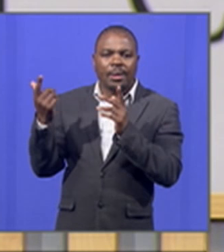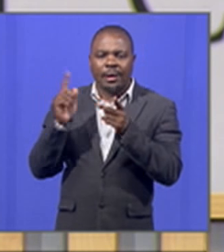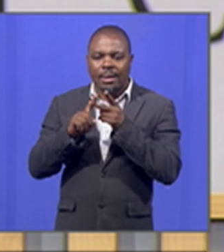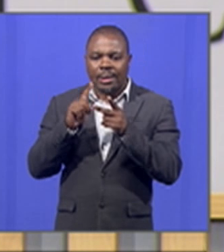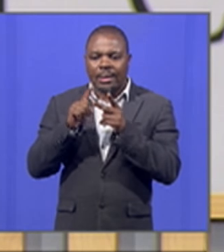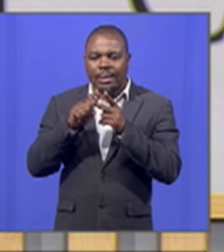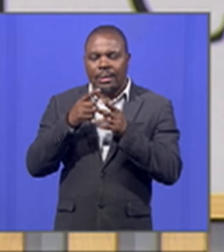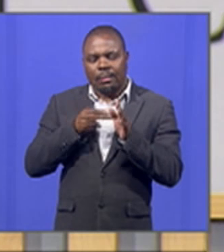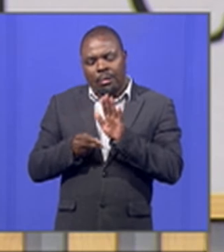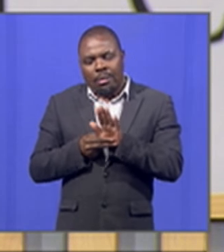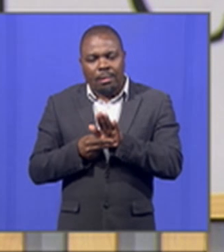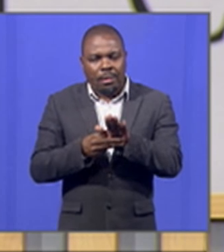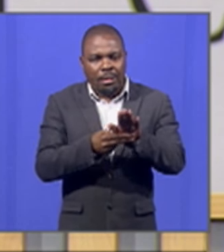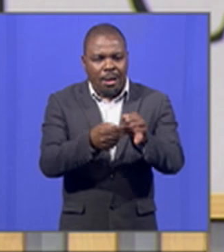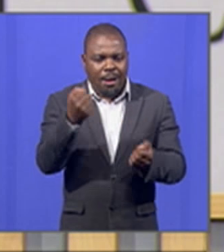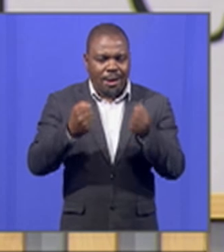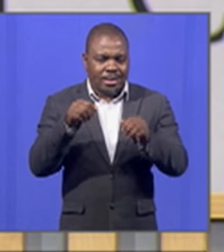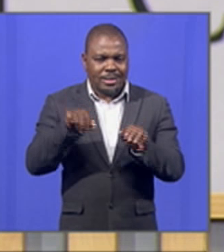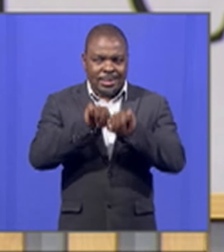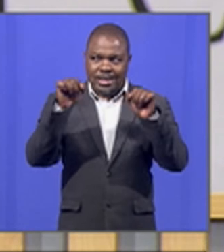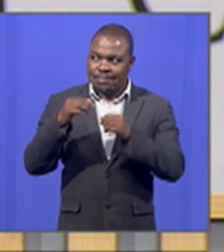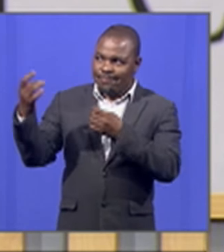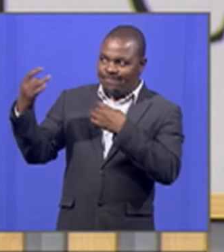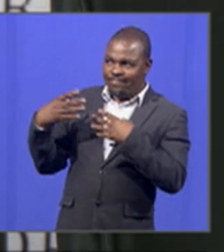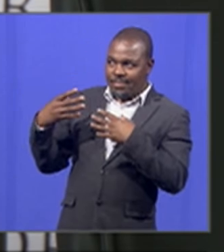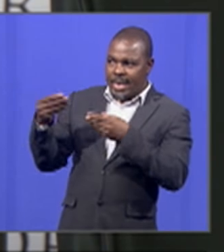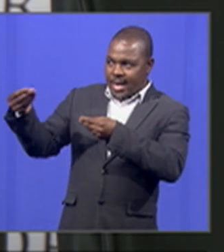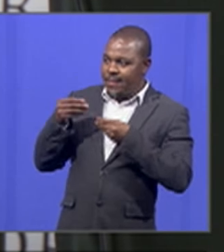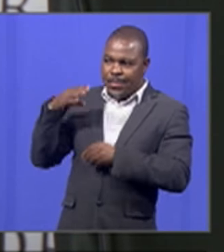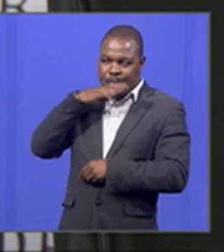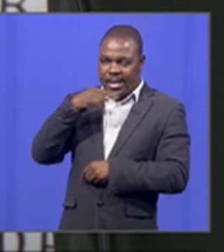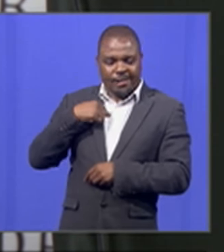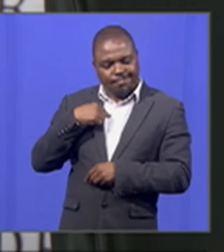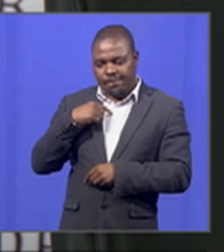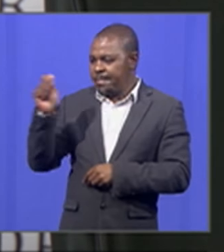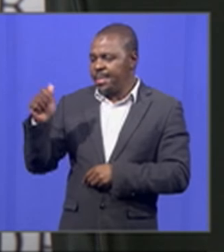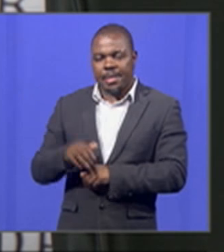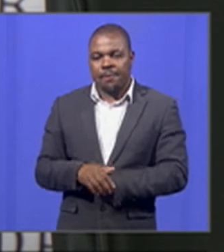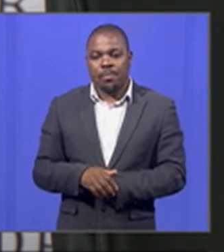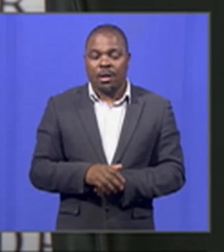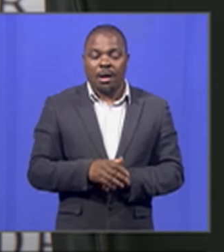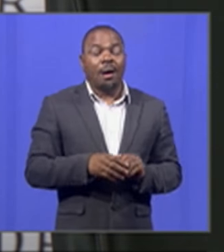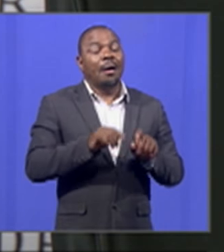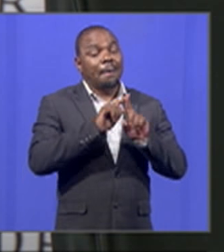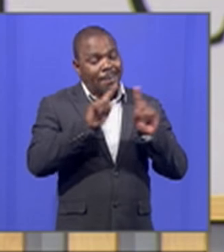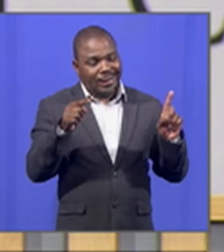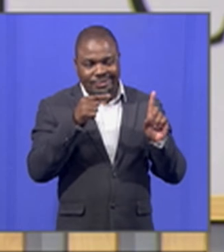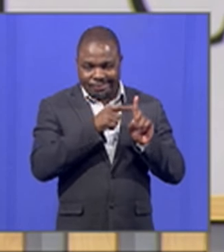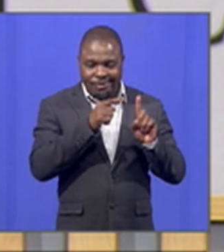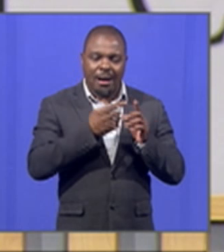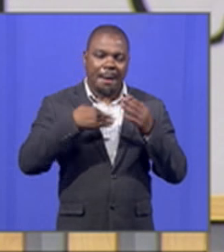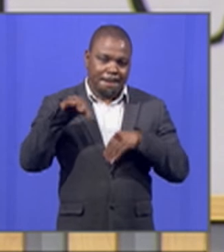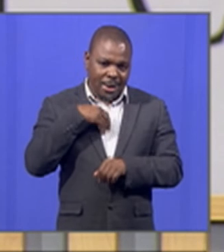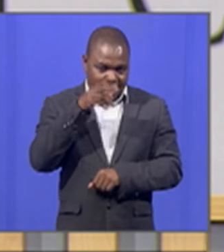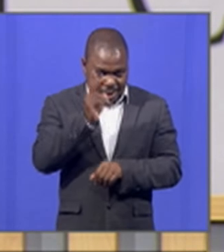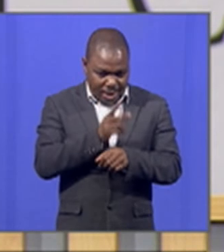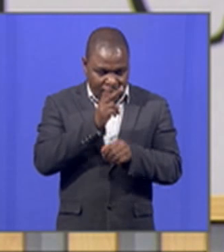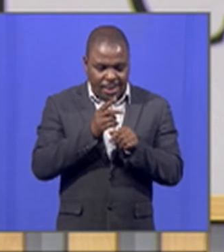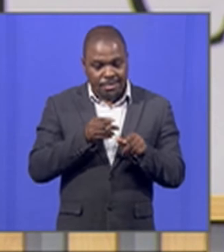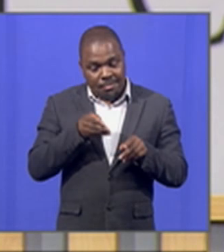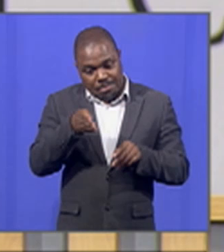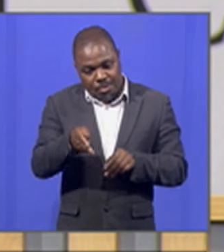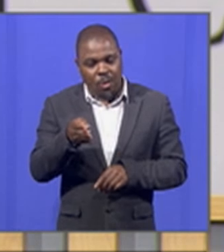tracking system. As a result, I did not pay him. Nku ga se a phonyoga ka ge go letetšwe gore a boe go fa